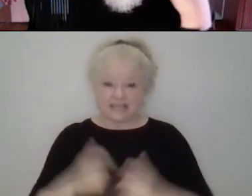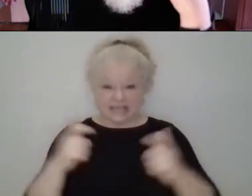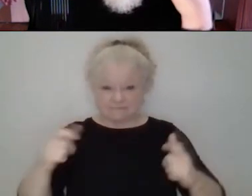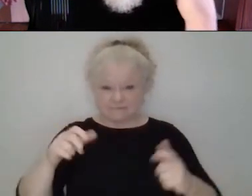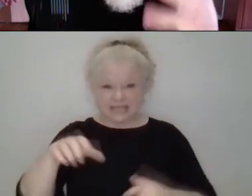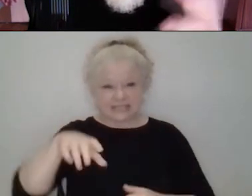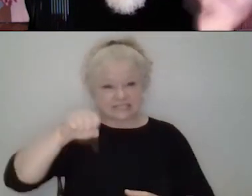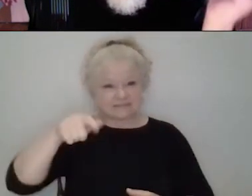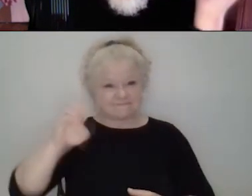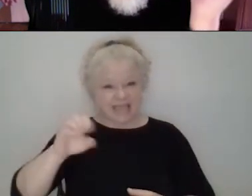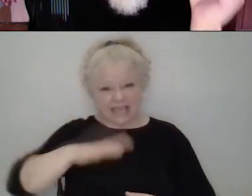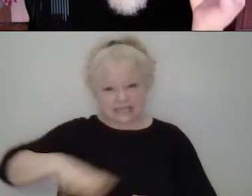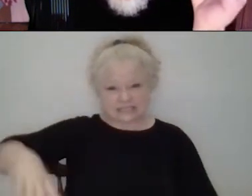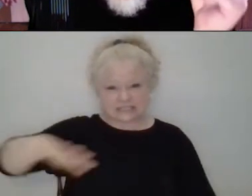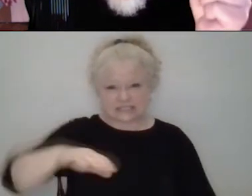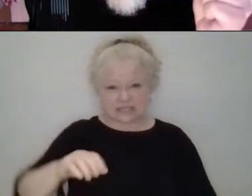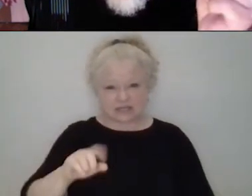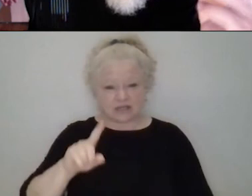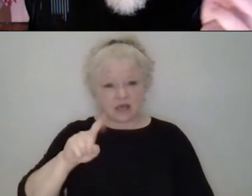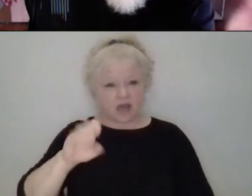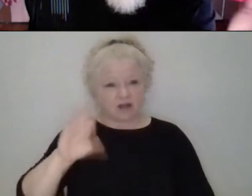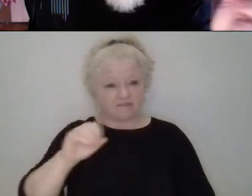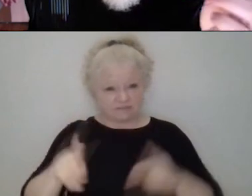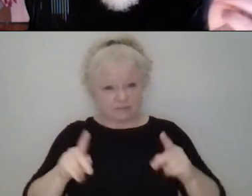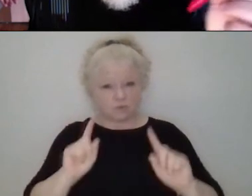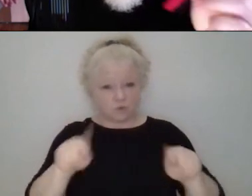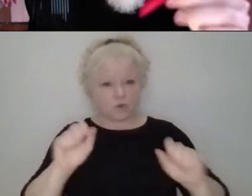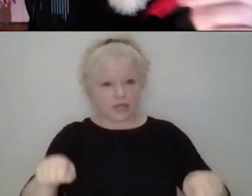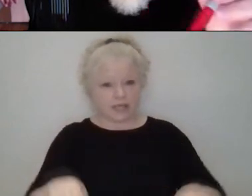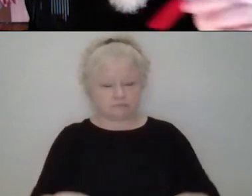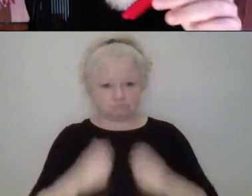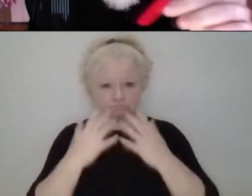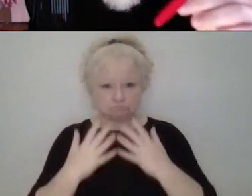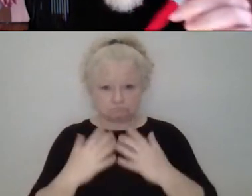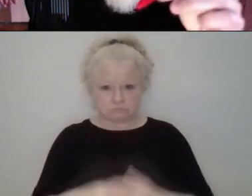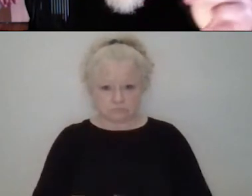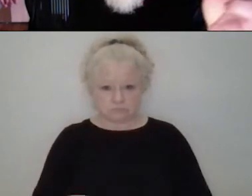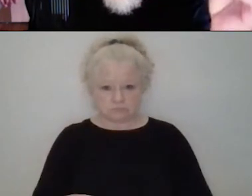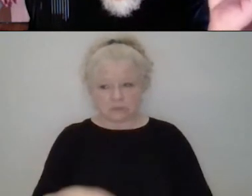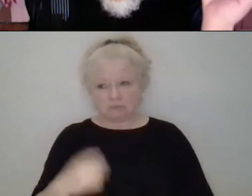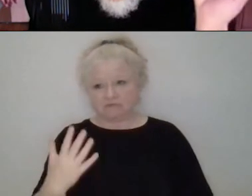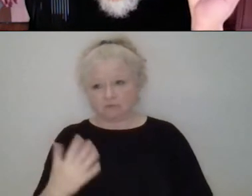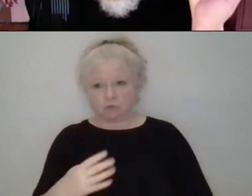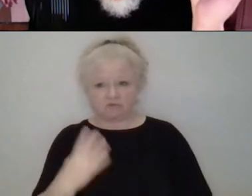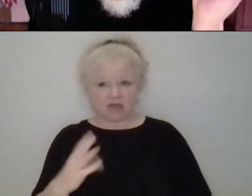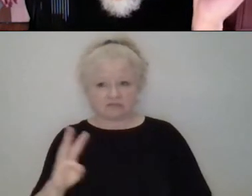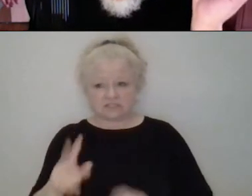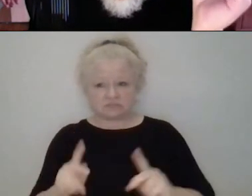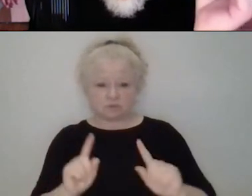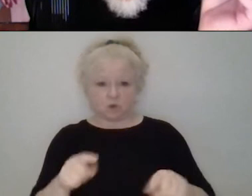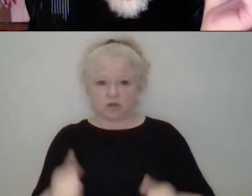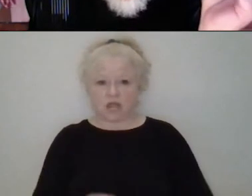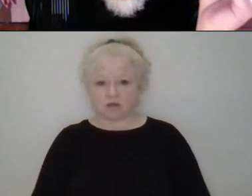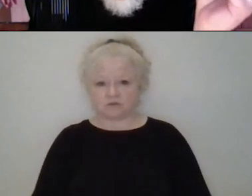hold up to 150 guests, and now it's sad to see it with, no, with 4, 5, 6 guests, and